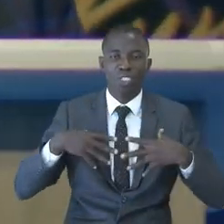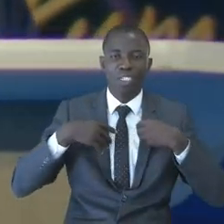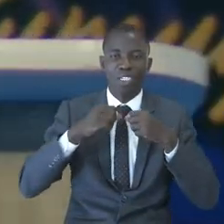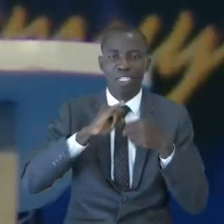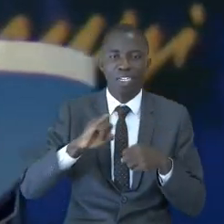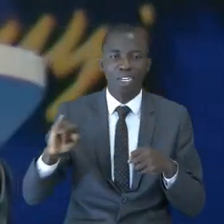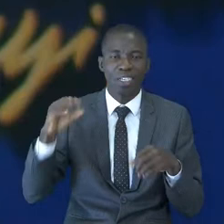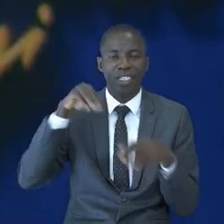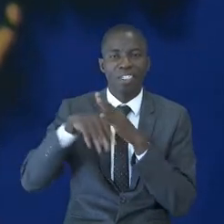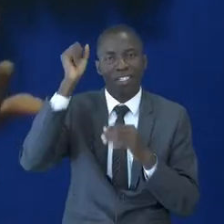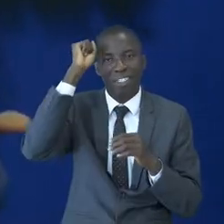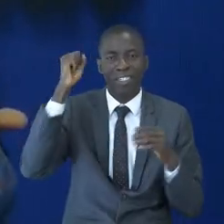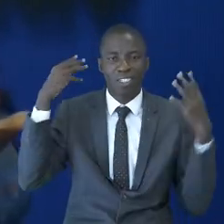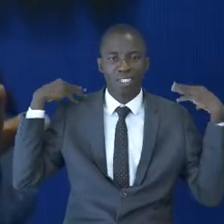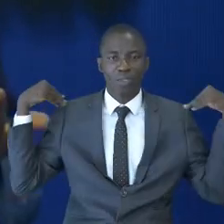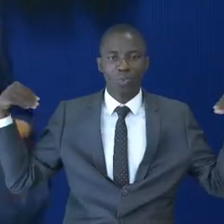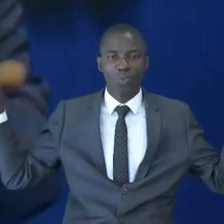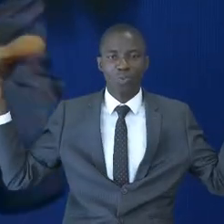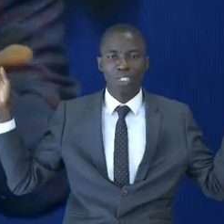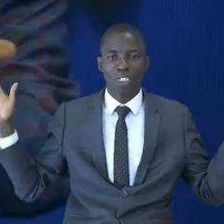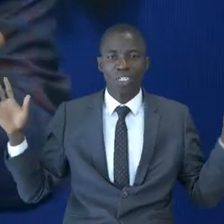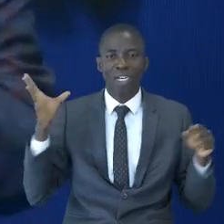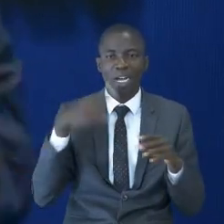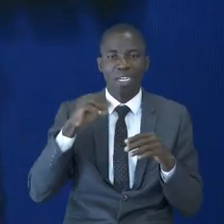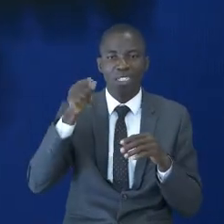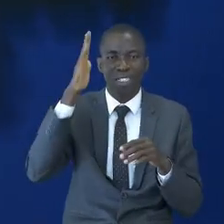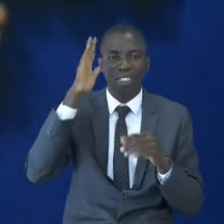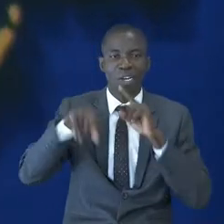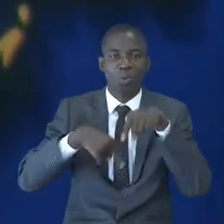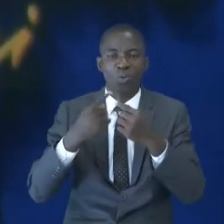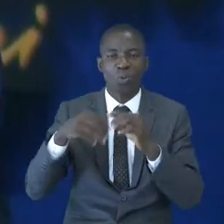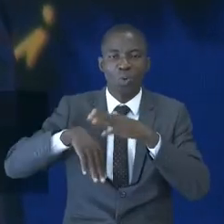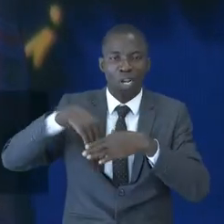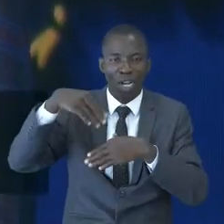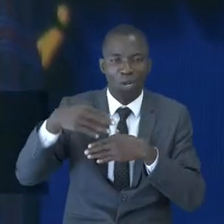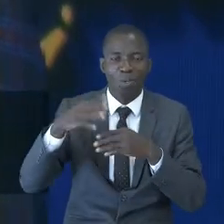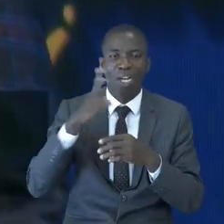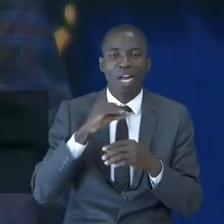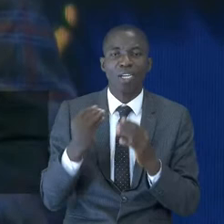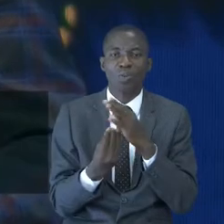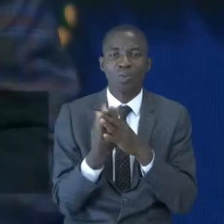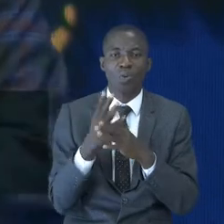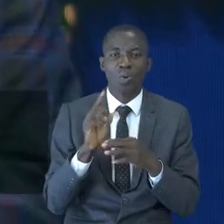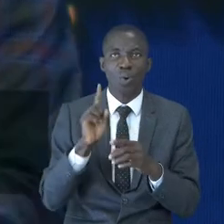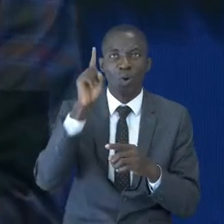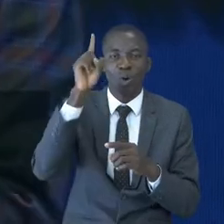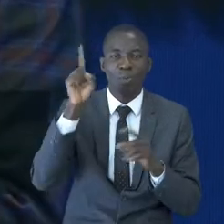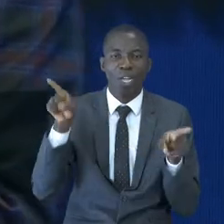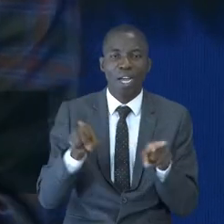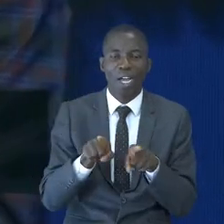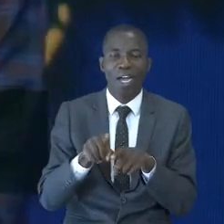healing in his wings, and ye shall go forth and grow up